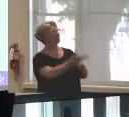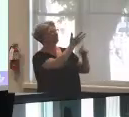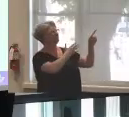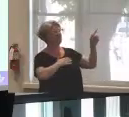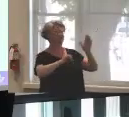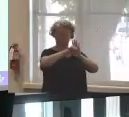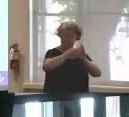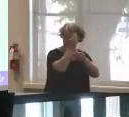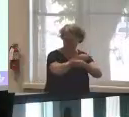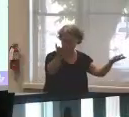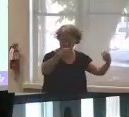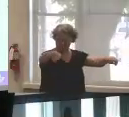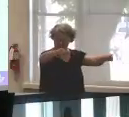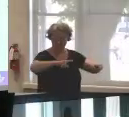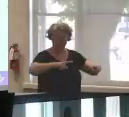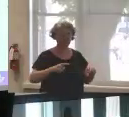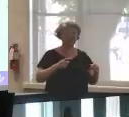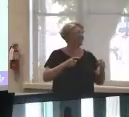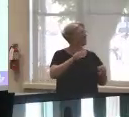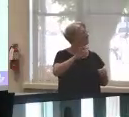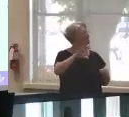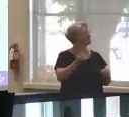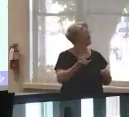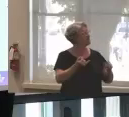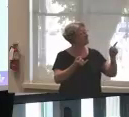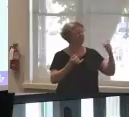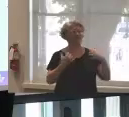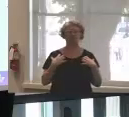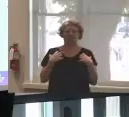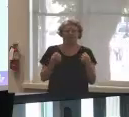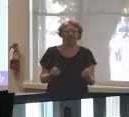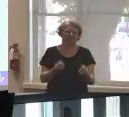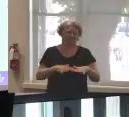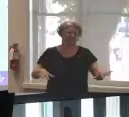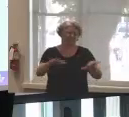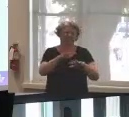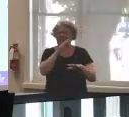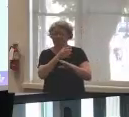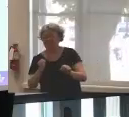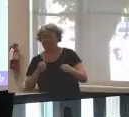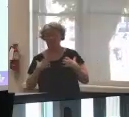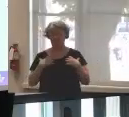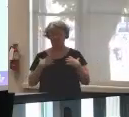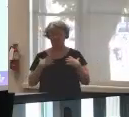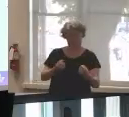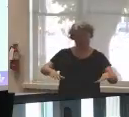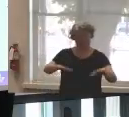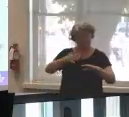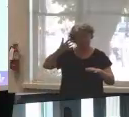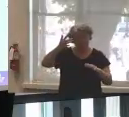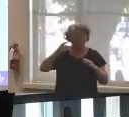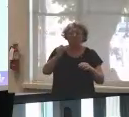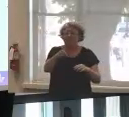and they asked me to expand on it. We call the FCJ Youth Network a brave space. And the reason we call it a brave space is,